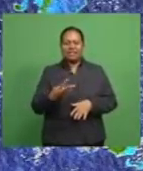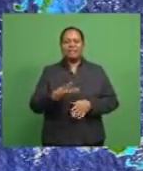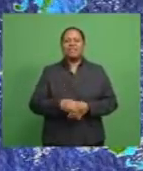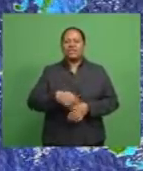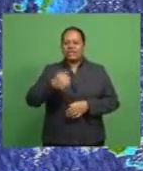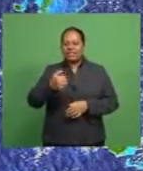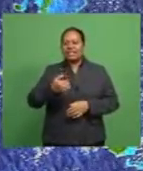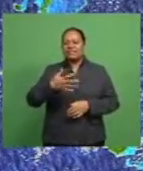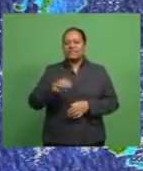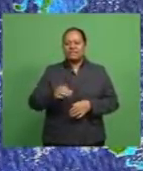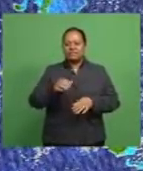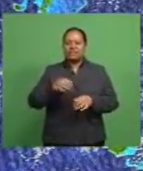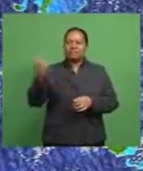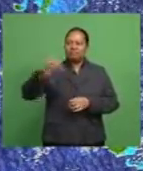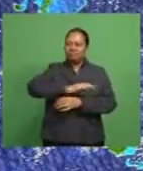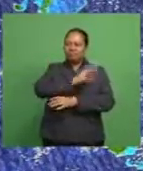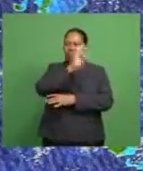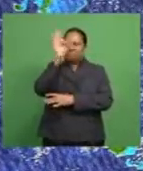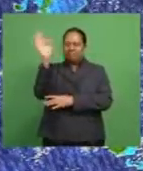6:15.